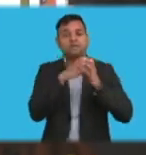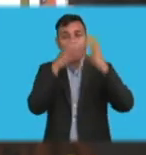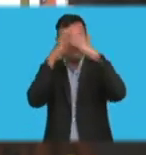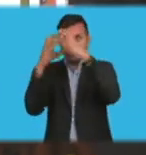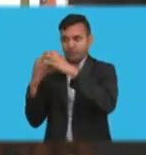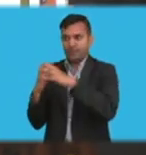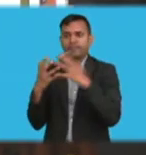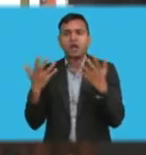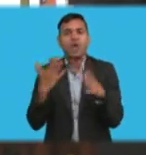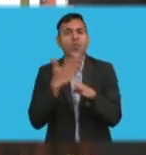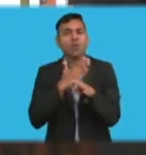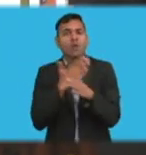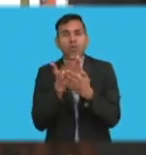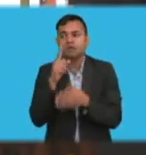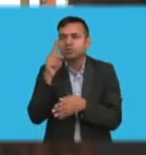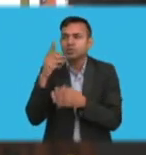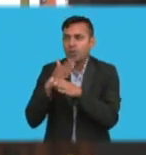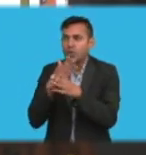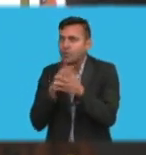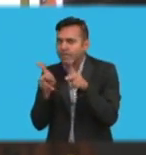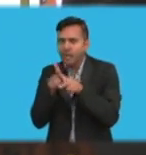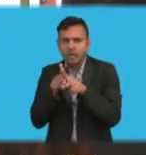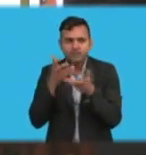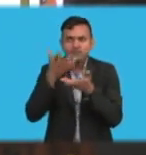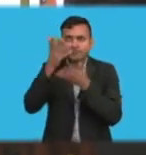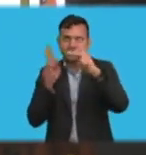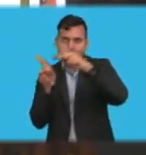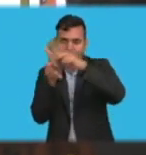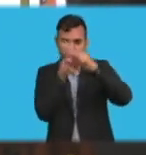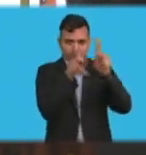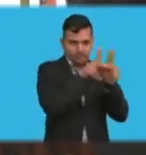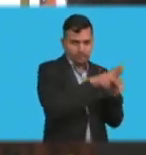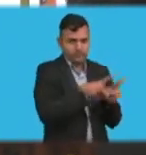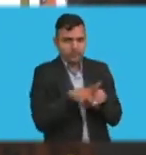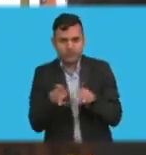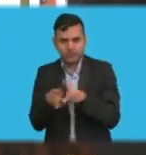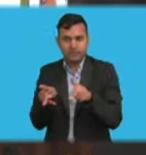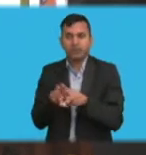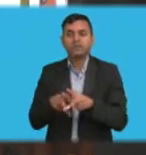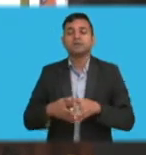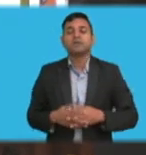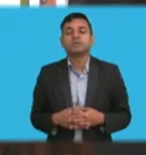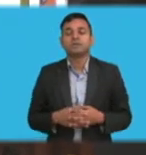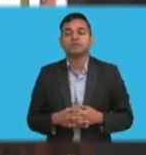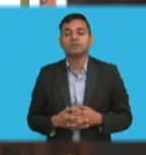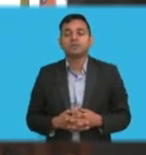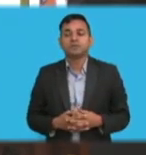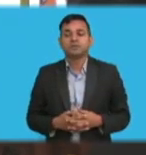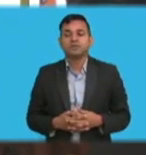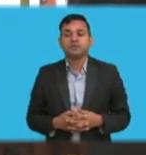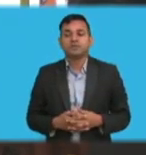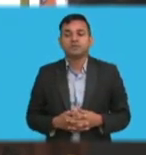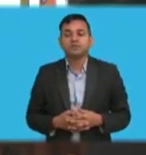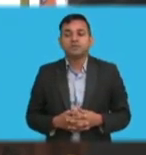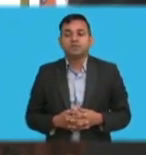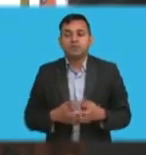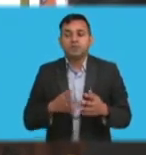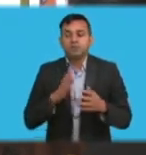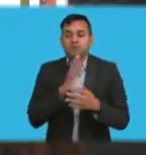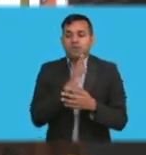to ensure efficiency in the works that they deliver and deliverance in a timely manner, Madam